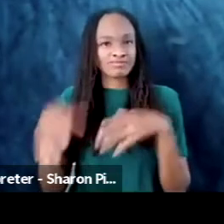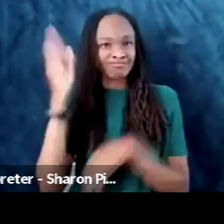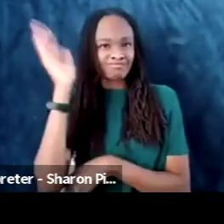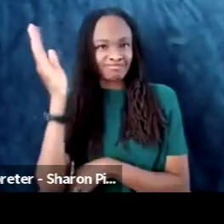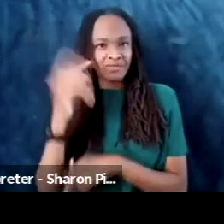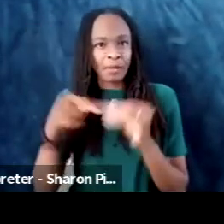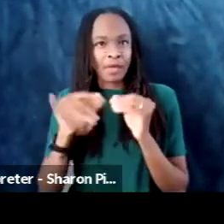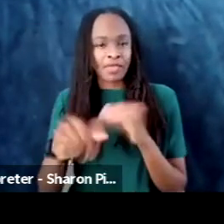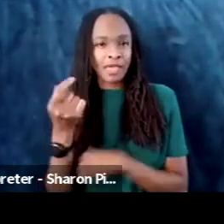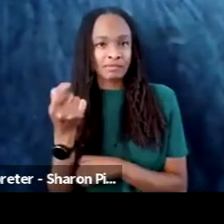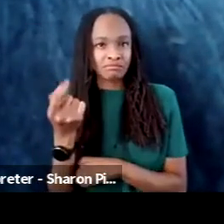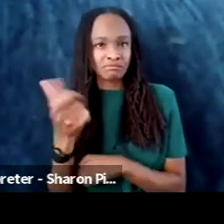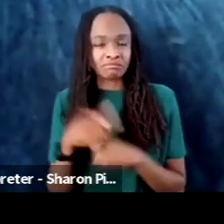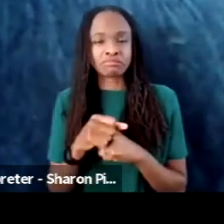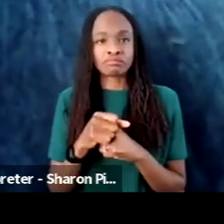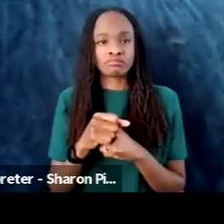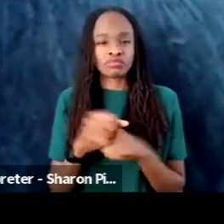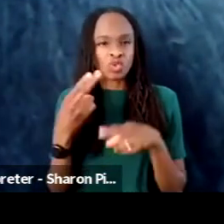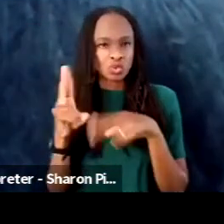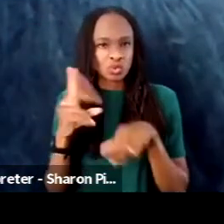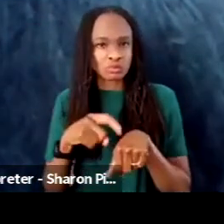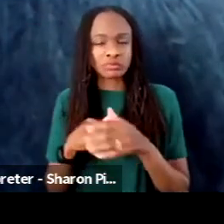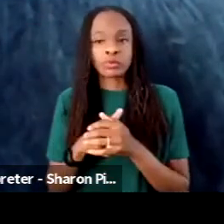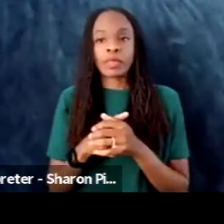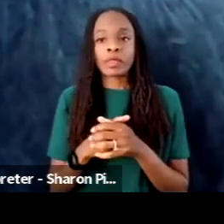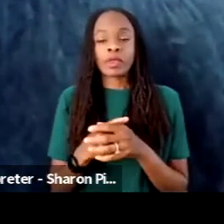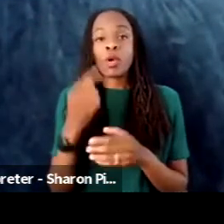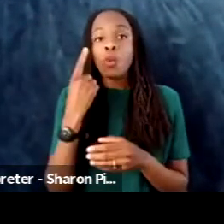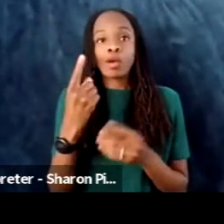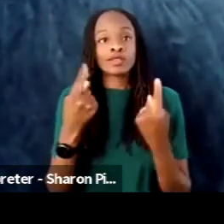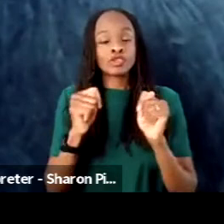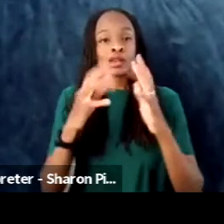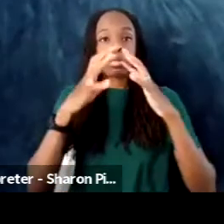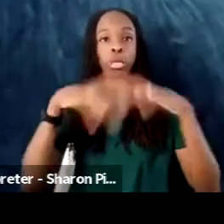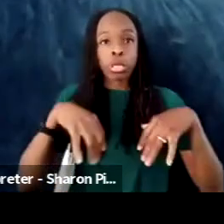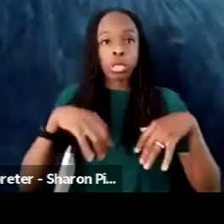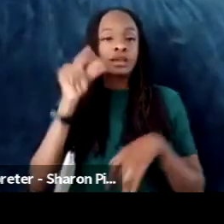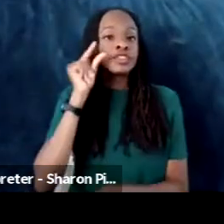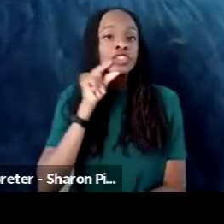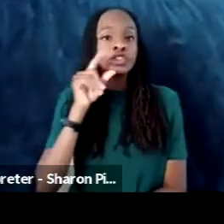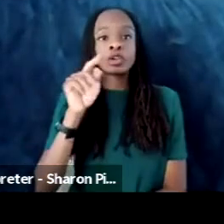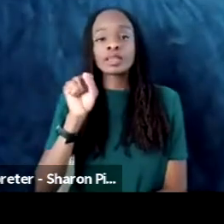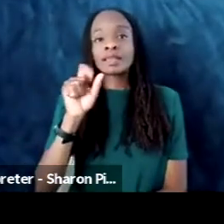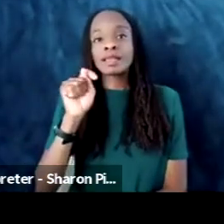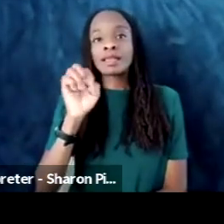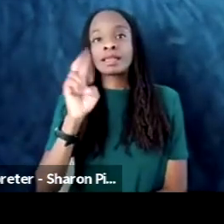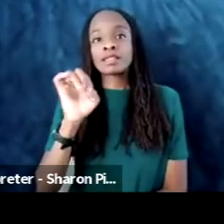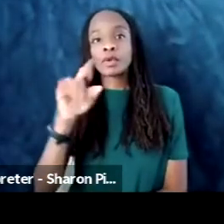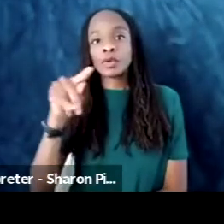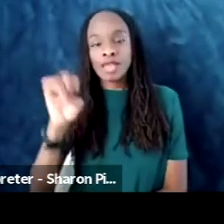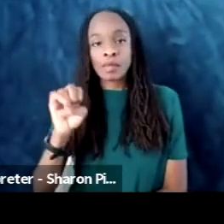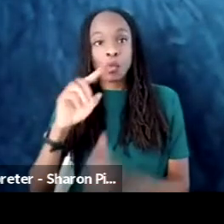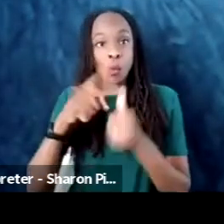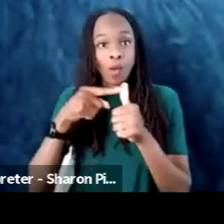of them, which have also sort of tried to shatter gender stereotypes. One is, interestingly, Gillette.